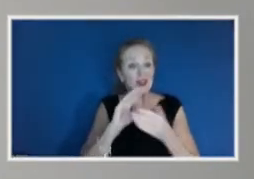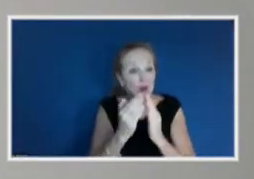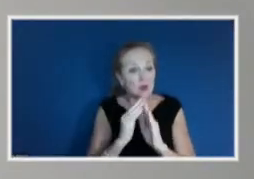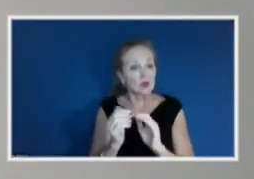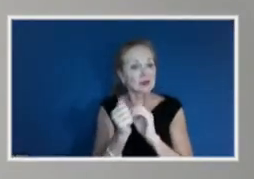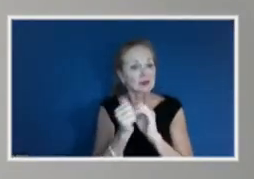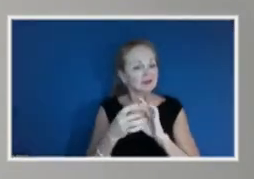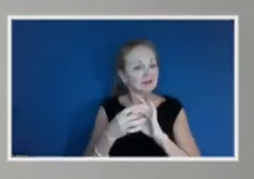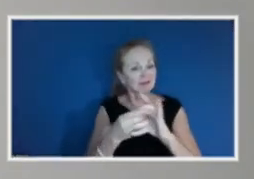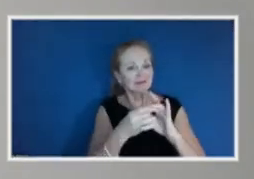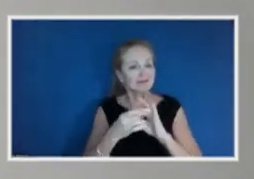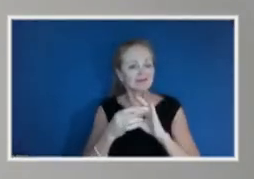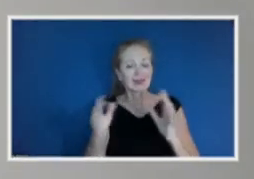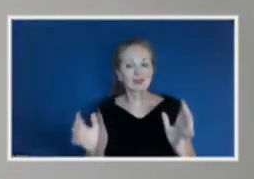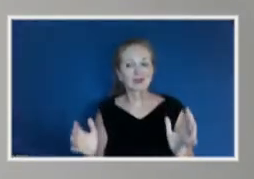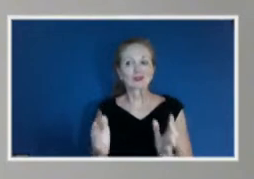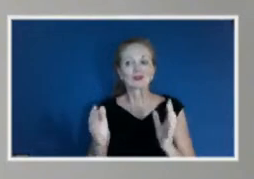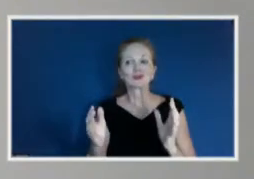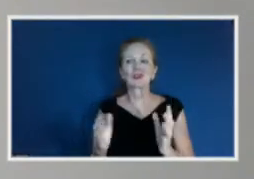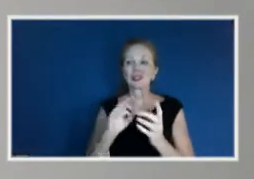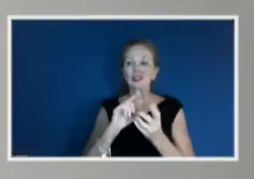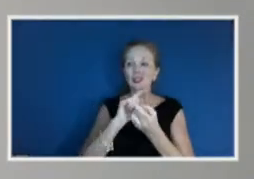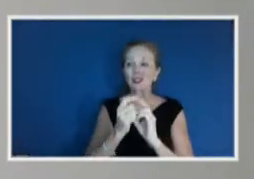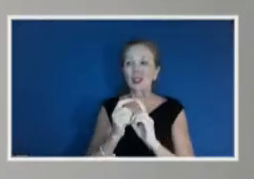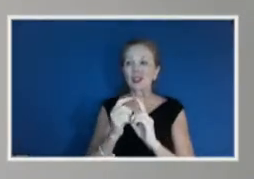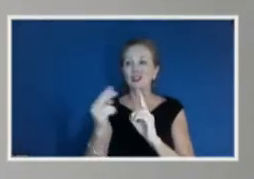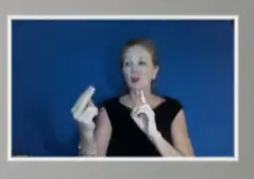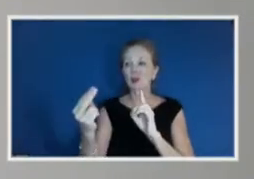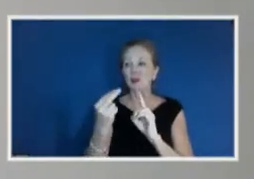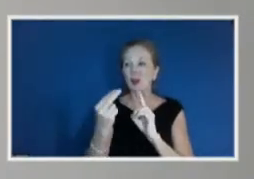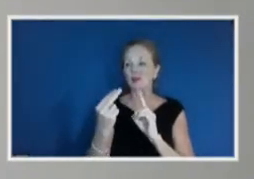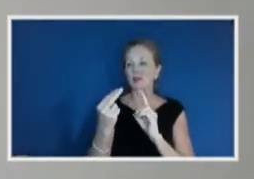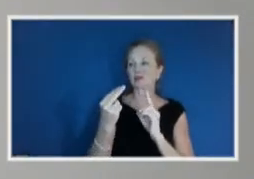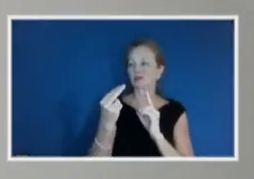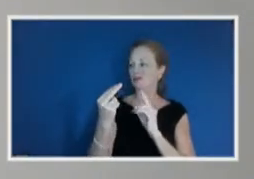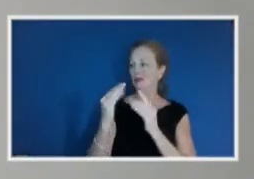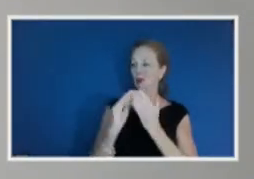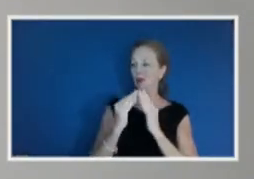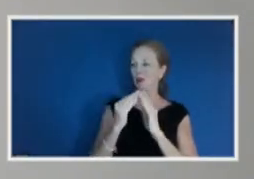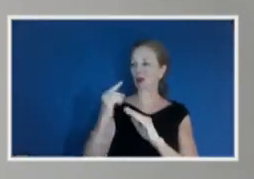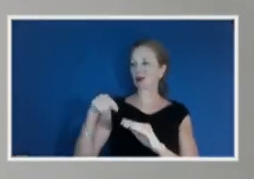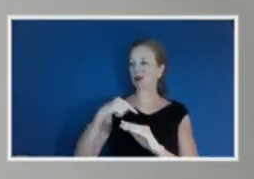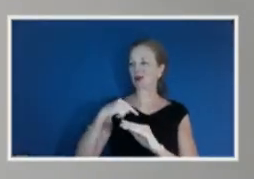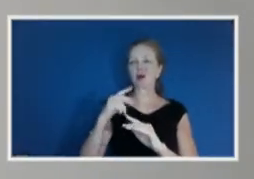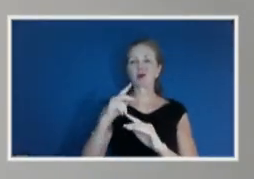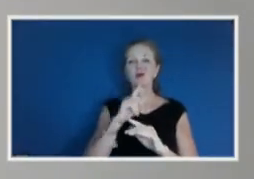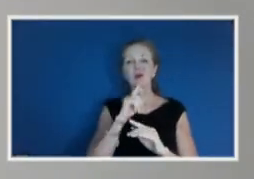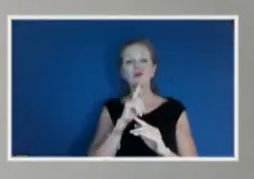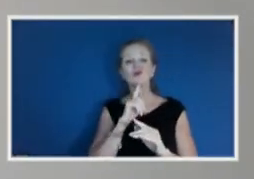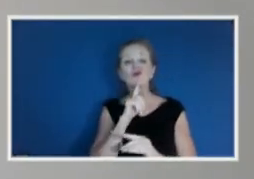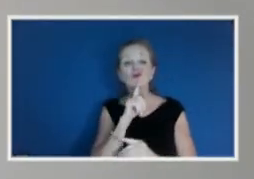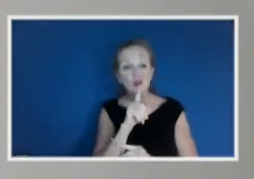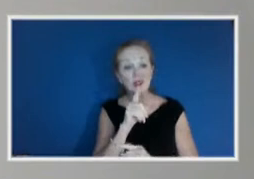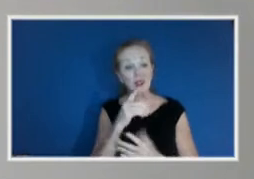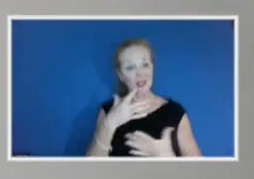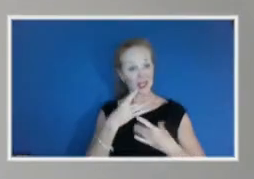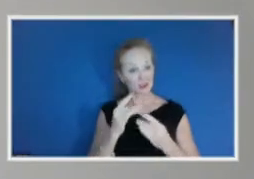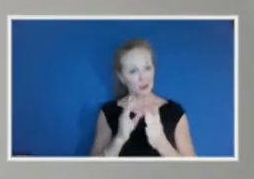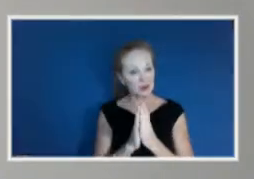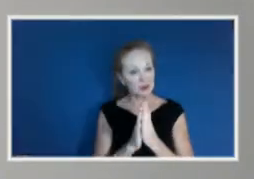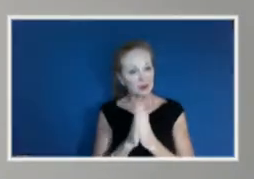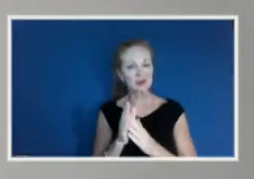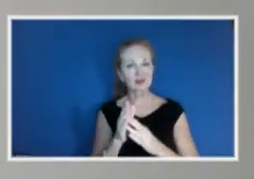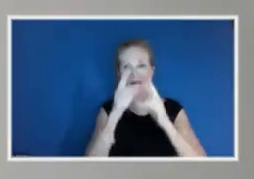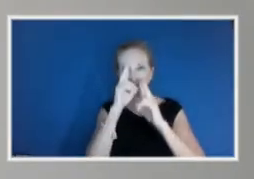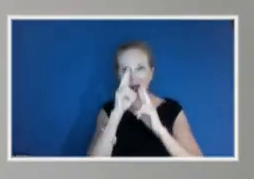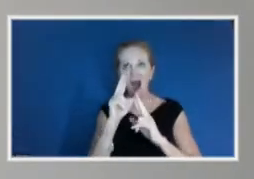and change our brand and our perception that we have in the community so that people have a genuine interest that this is a noble career and an